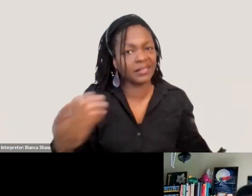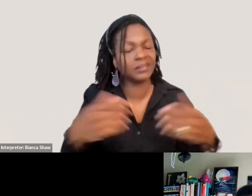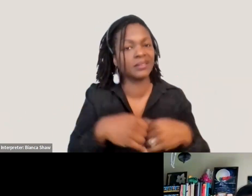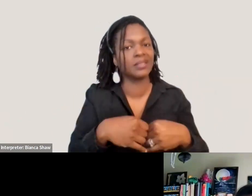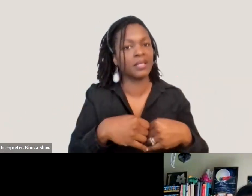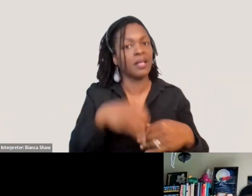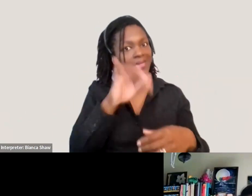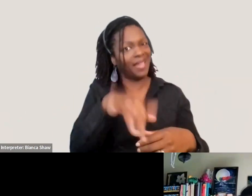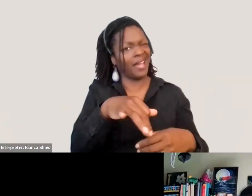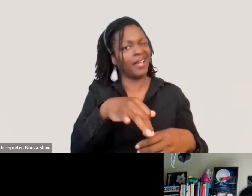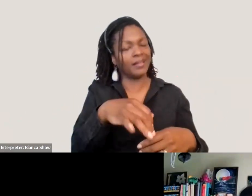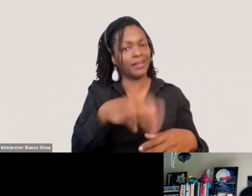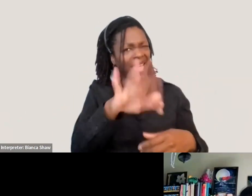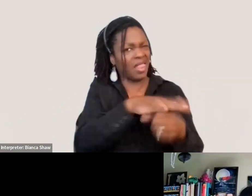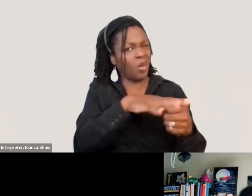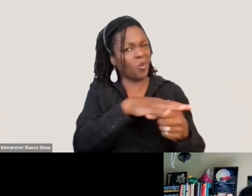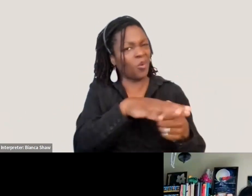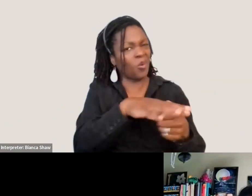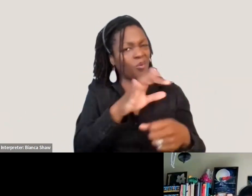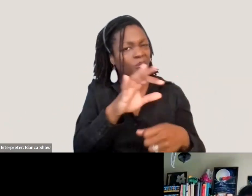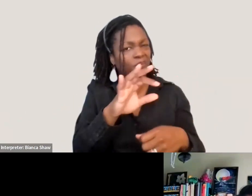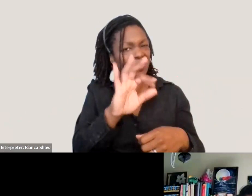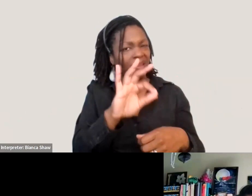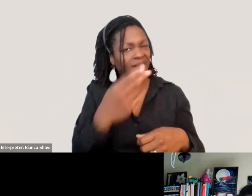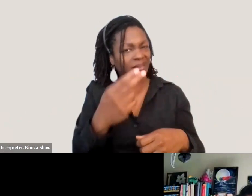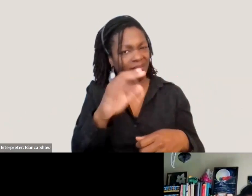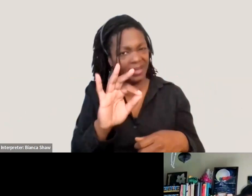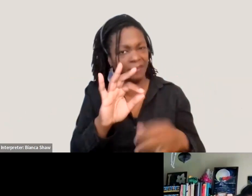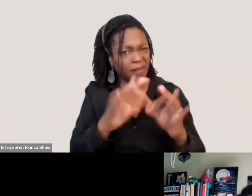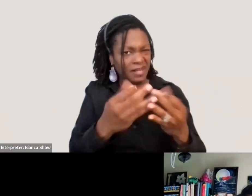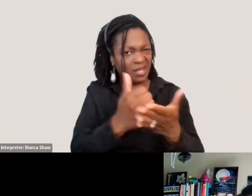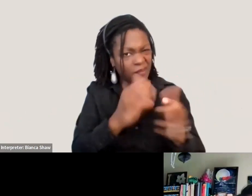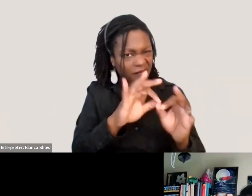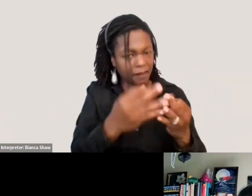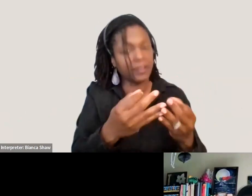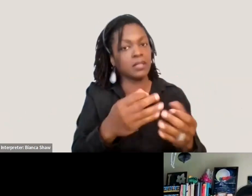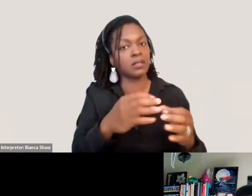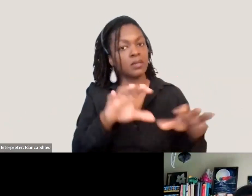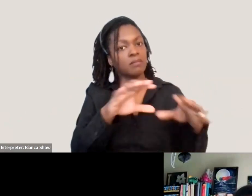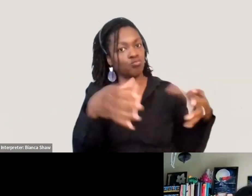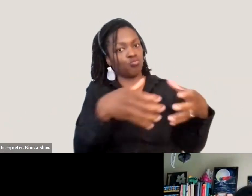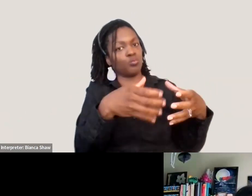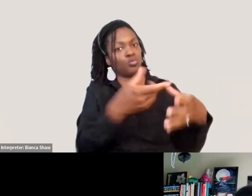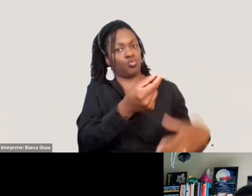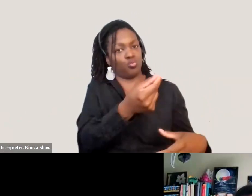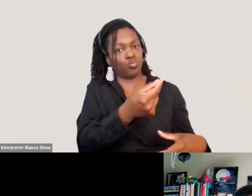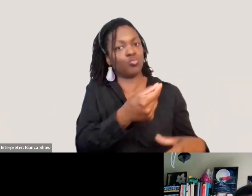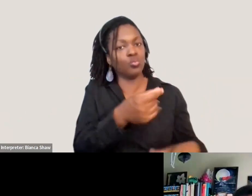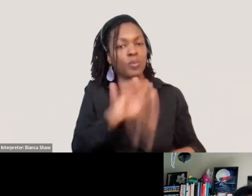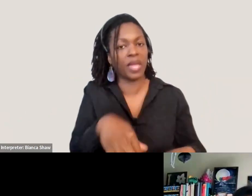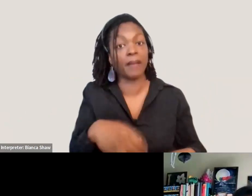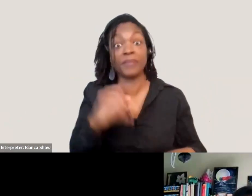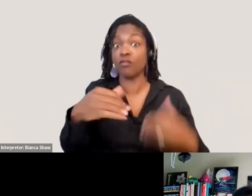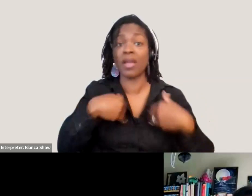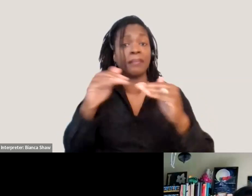Families has done. And then also, if they have parent groups or peer groups,